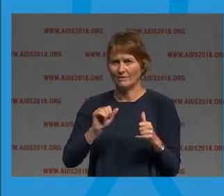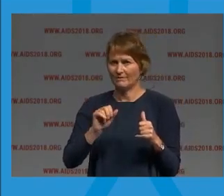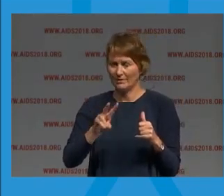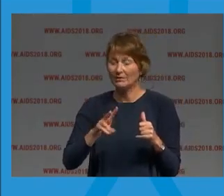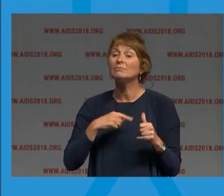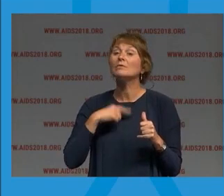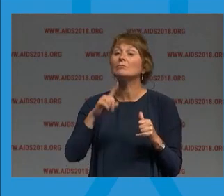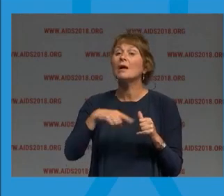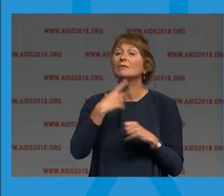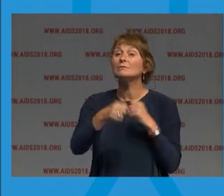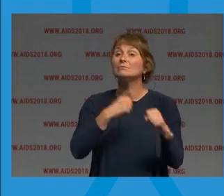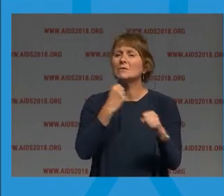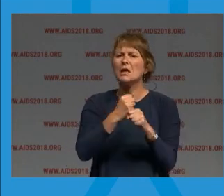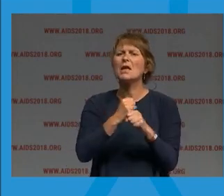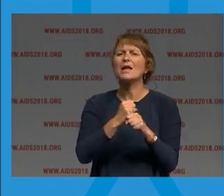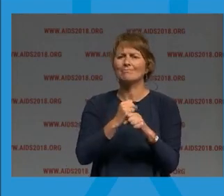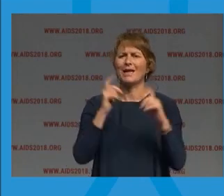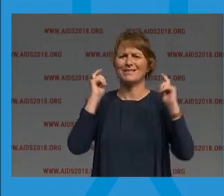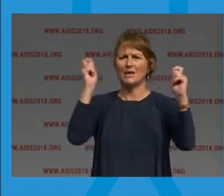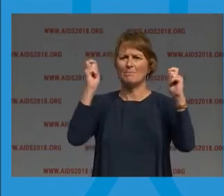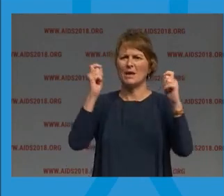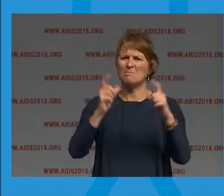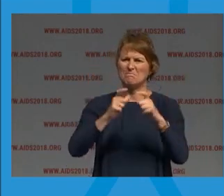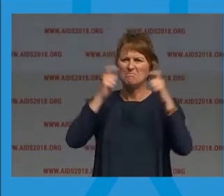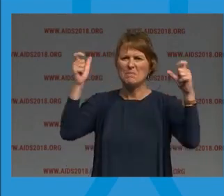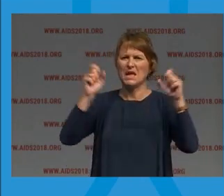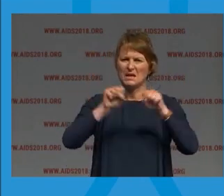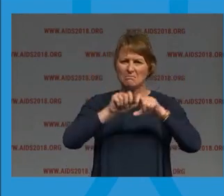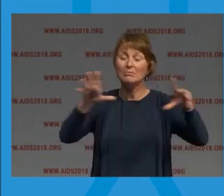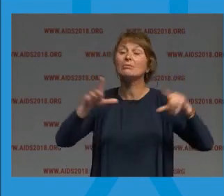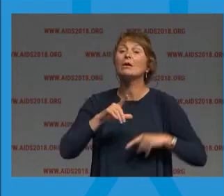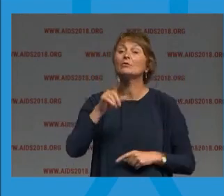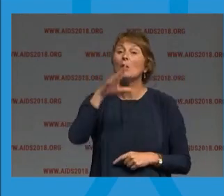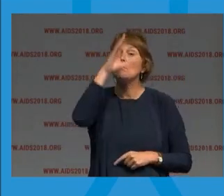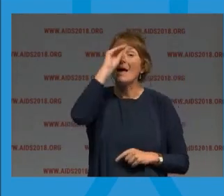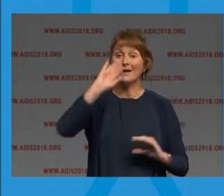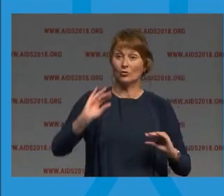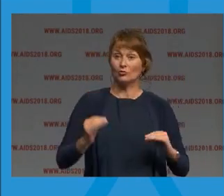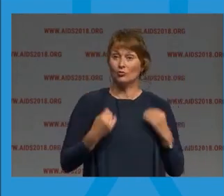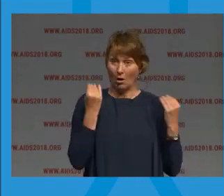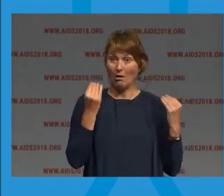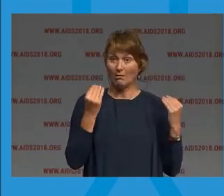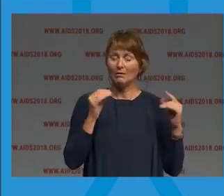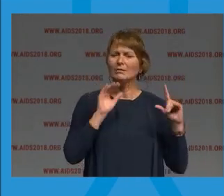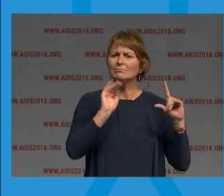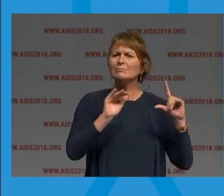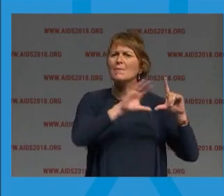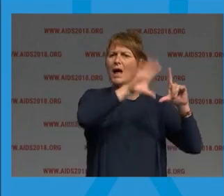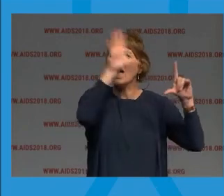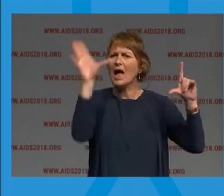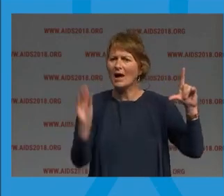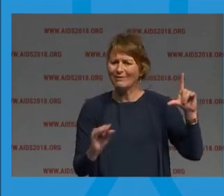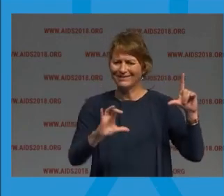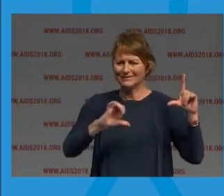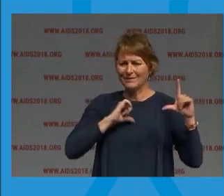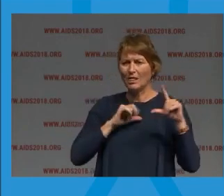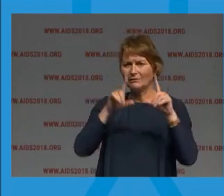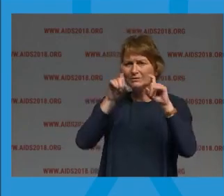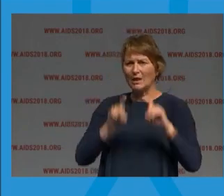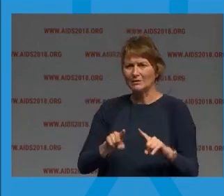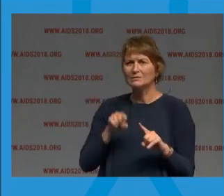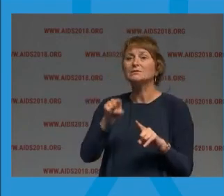large-scale campaign that is all about self-testing young men across the continent of Africa, called Chukua